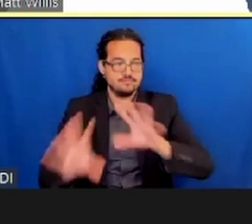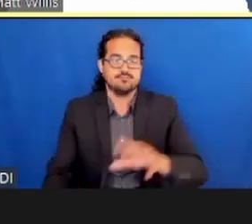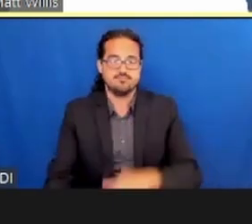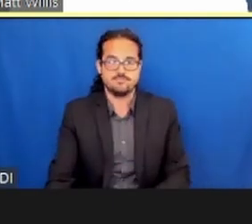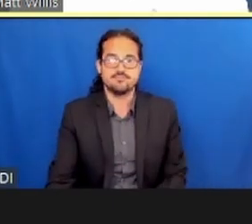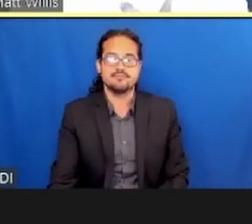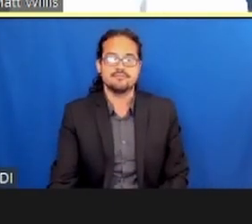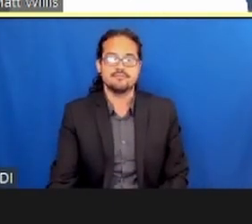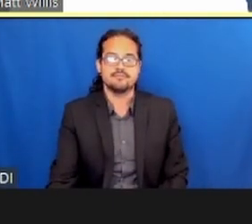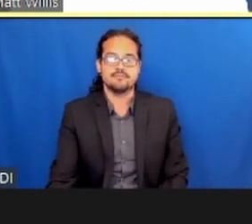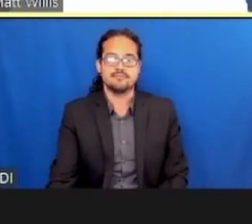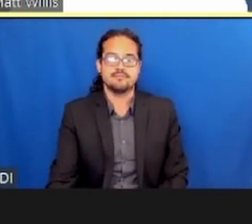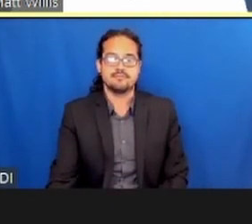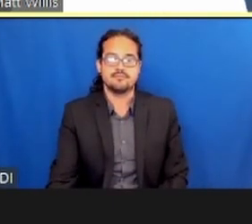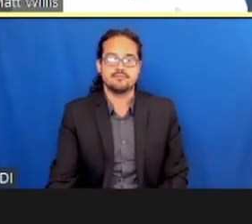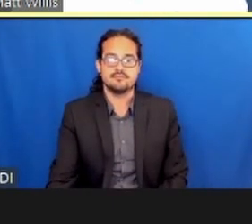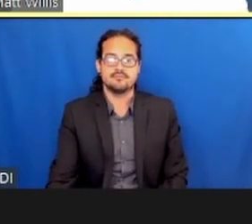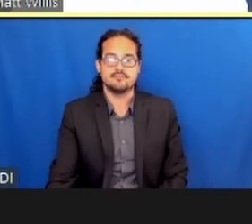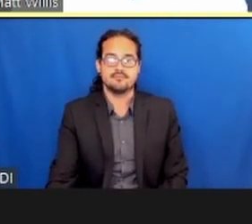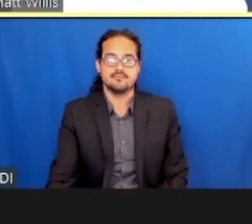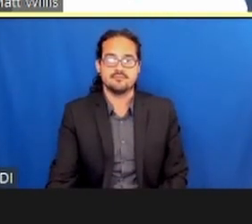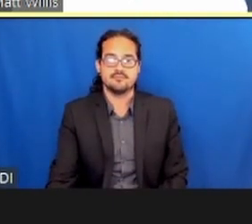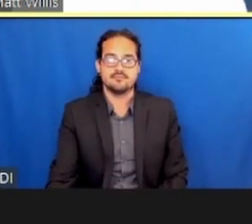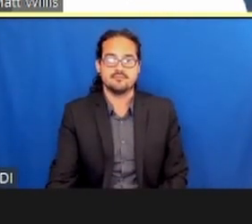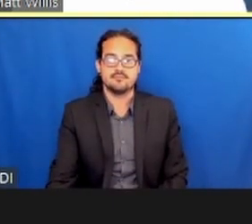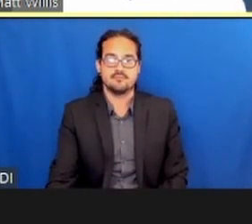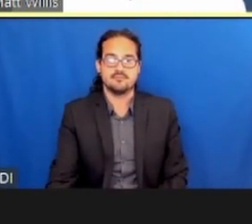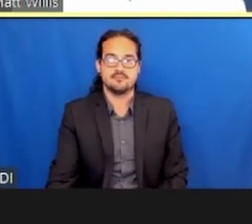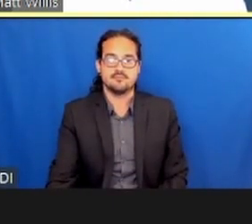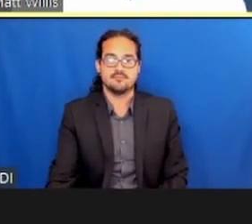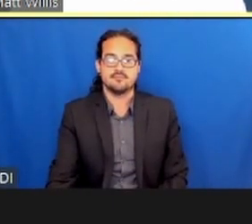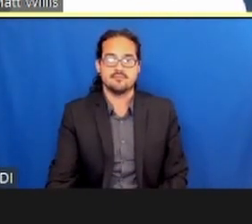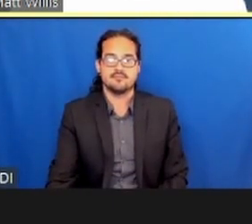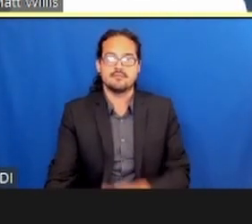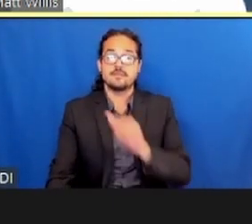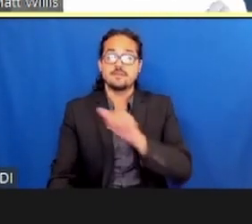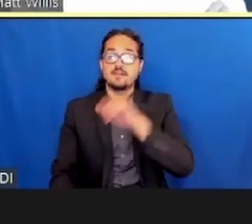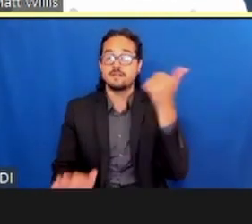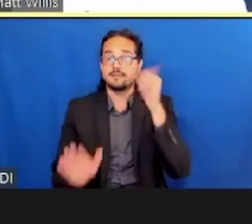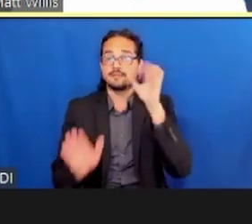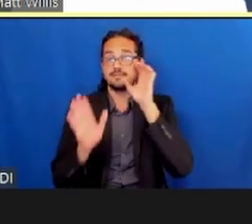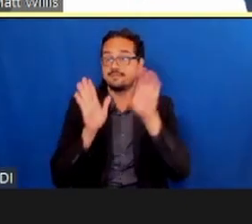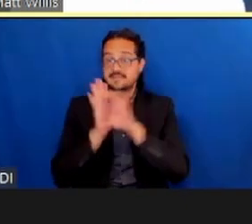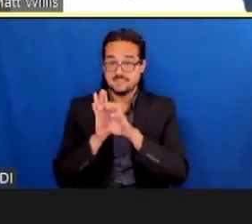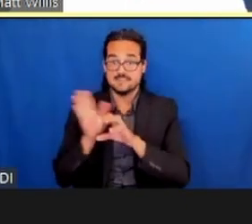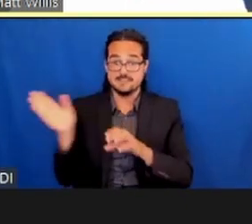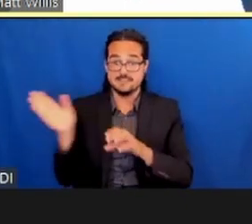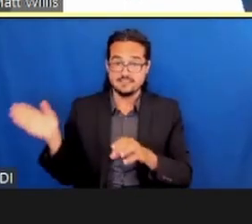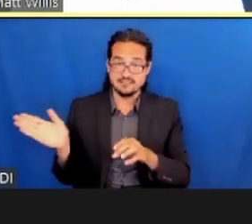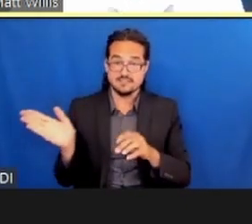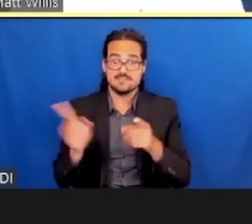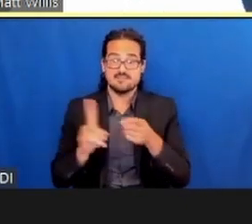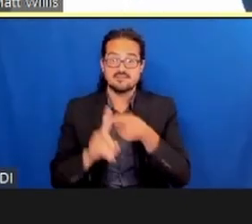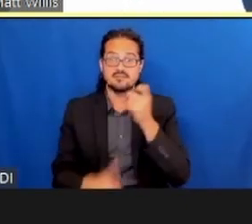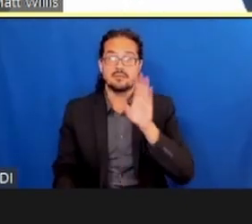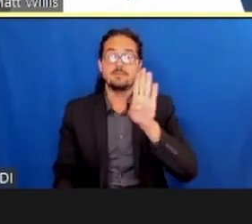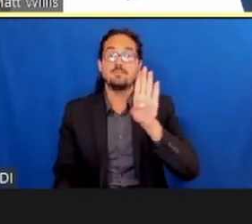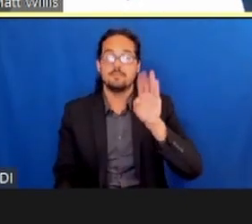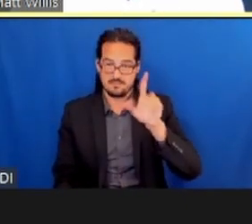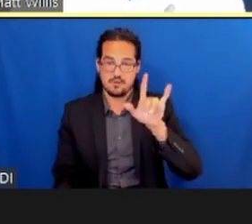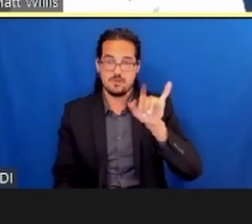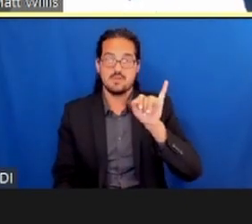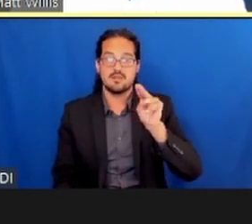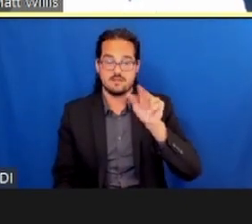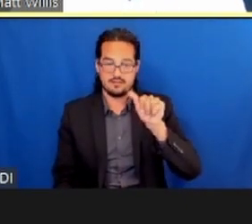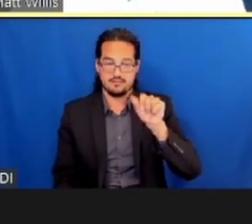And this is another photograph. This one's from Bolinas. Just, I think, captures the spirit of Marin and